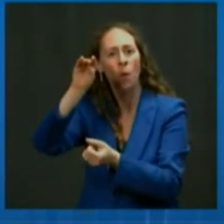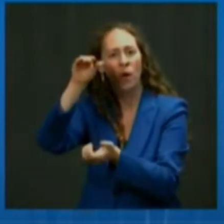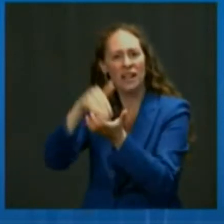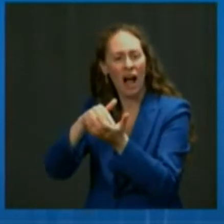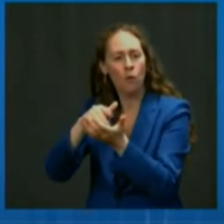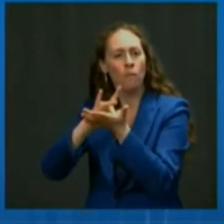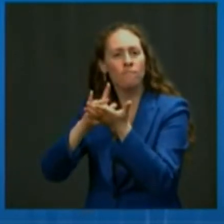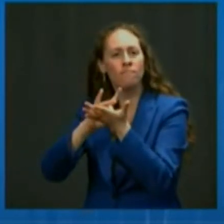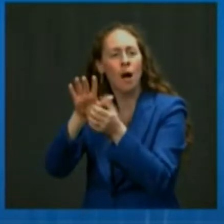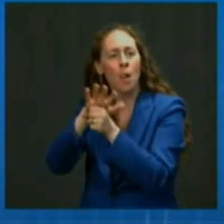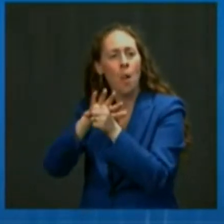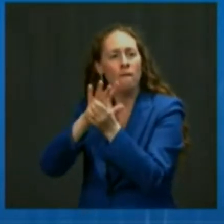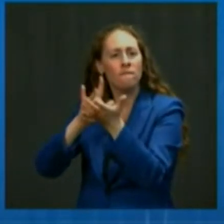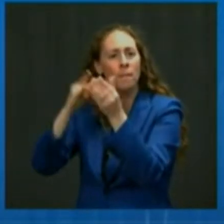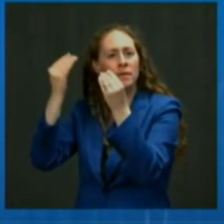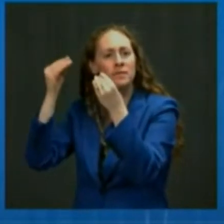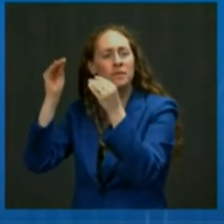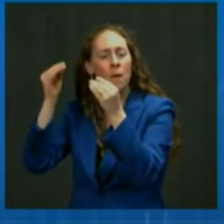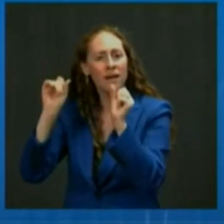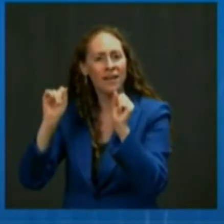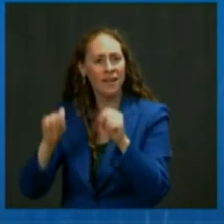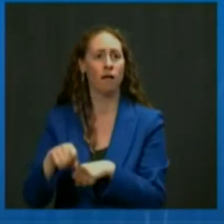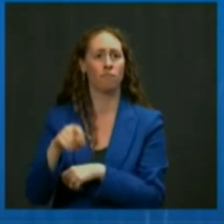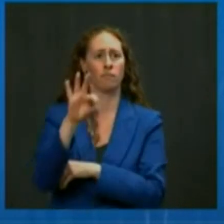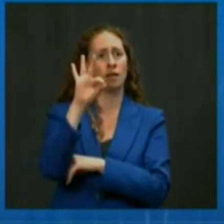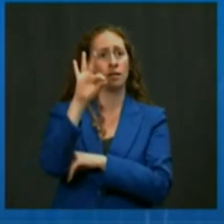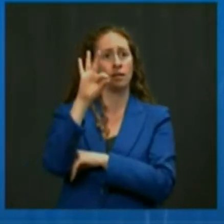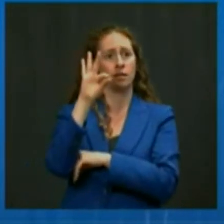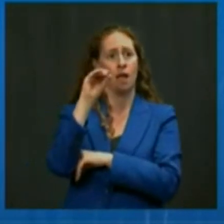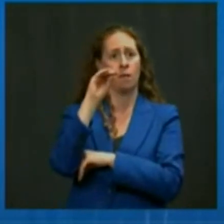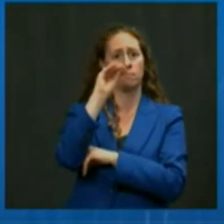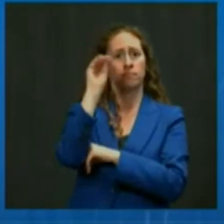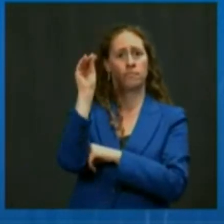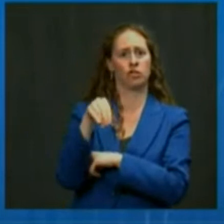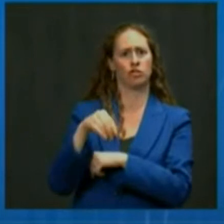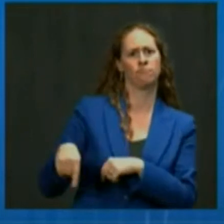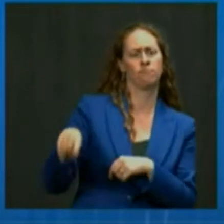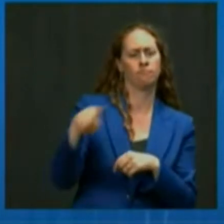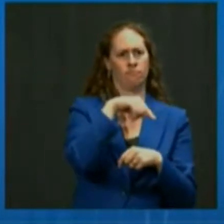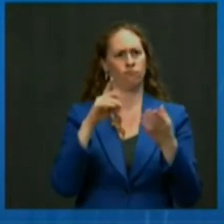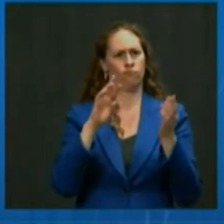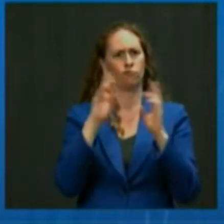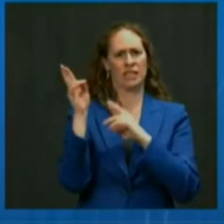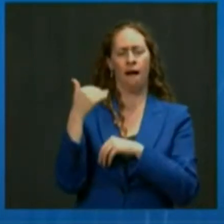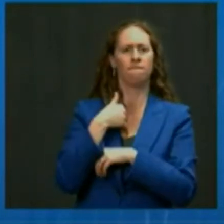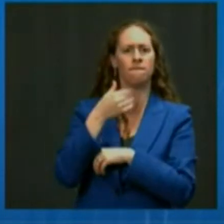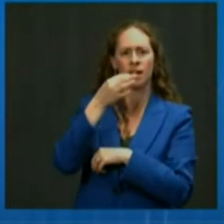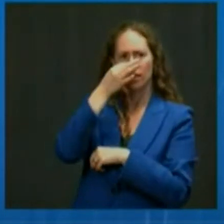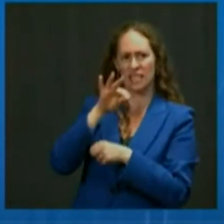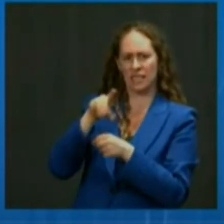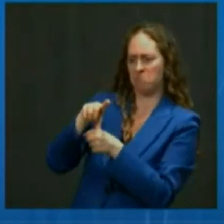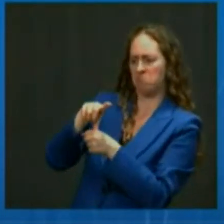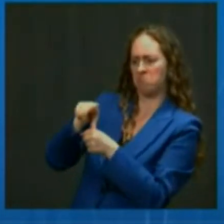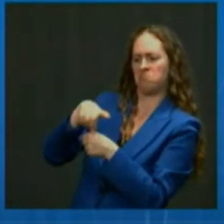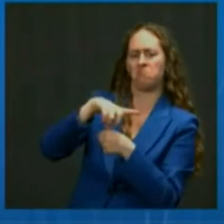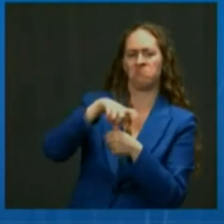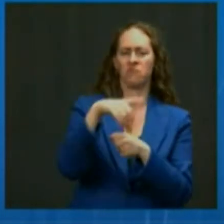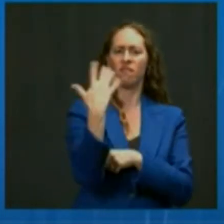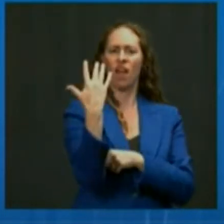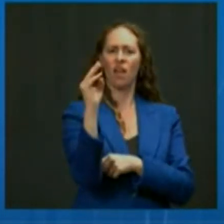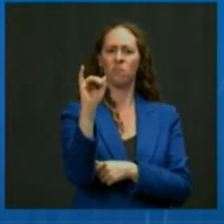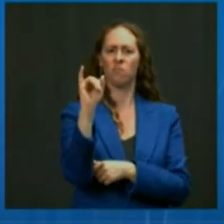fact, 90% of Americans have a vaccine site within 5 miles of where they live. And